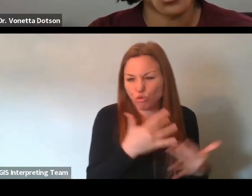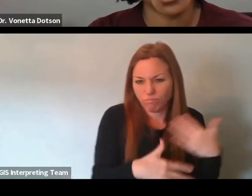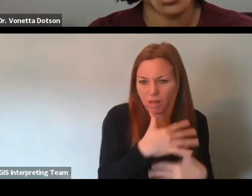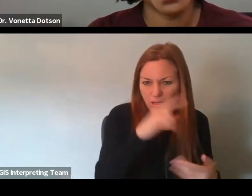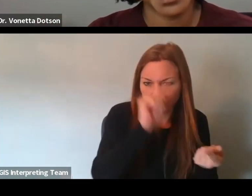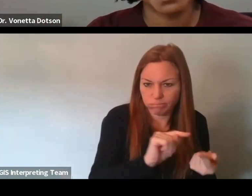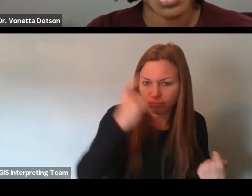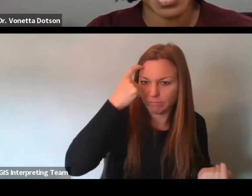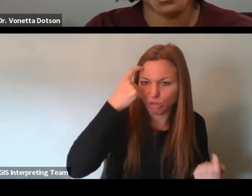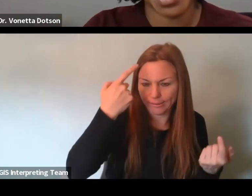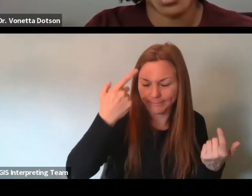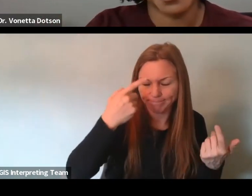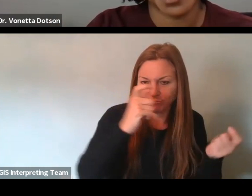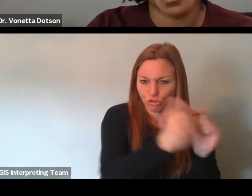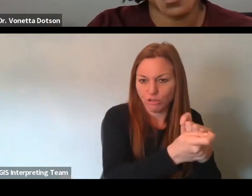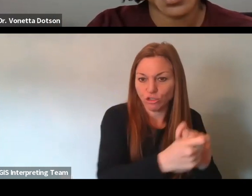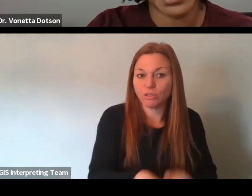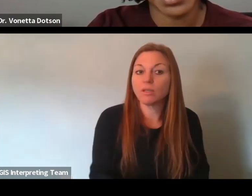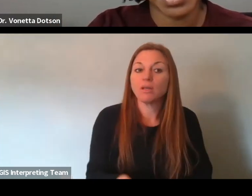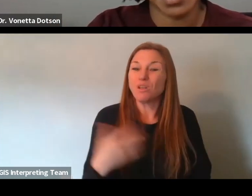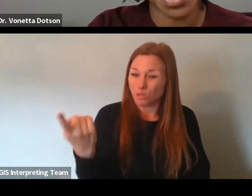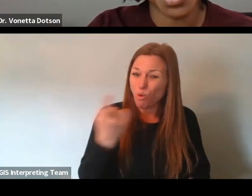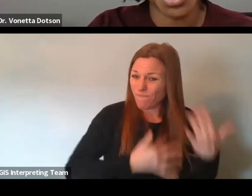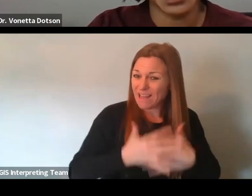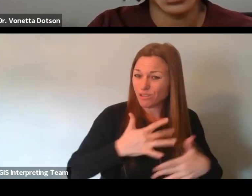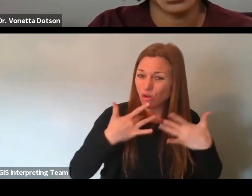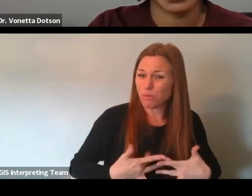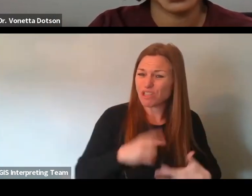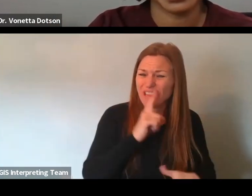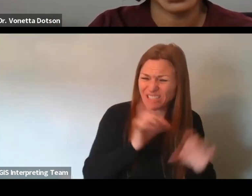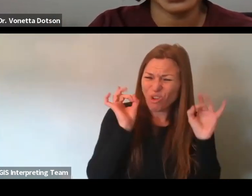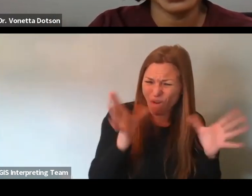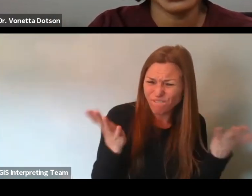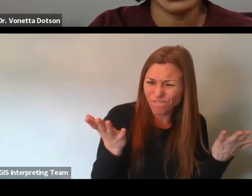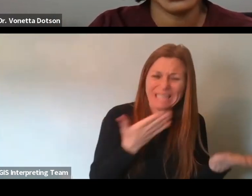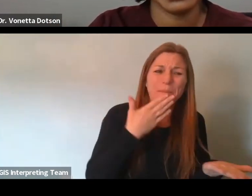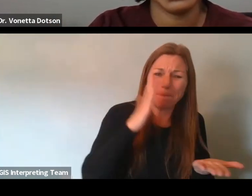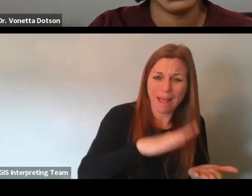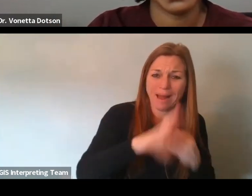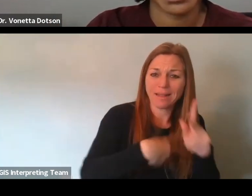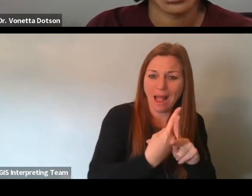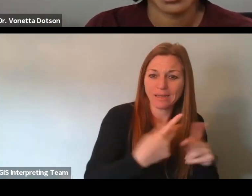type of depression. We have a group that's very vulnerable, but not being represented in the research.